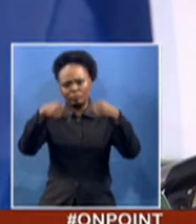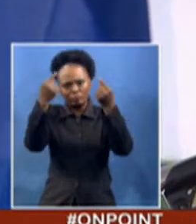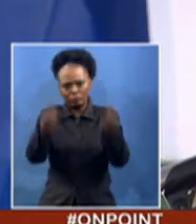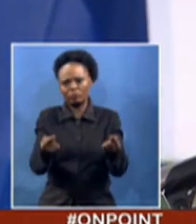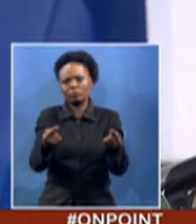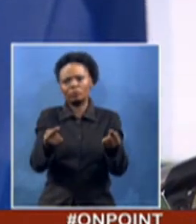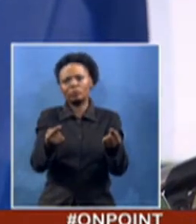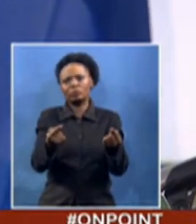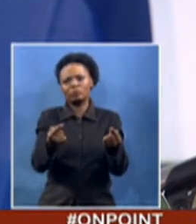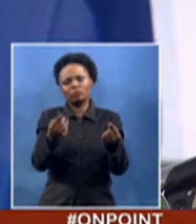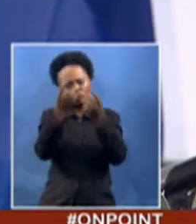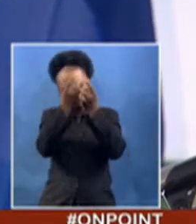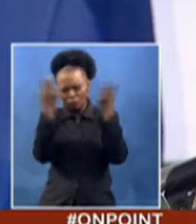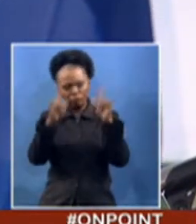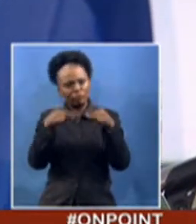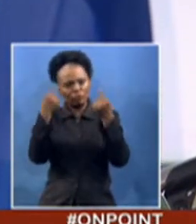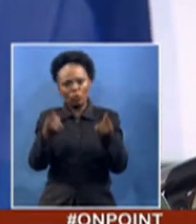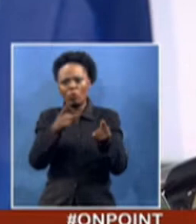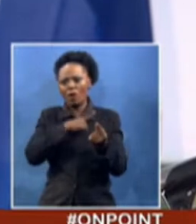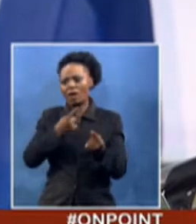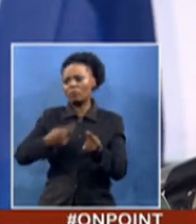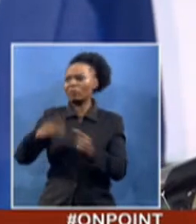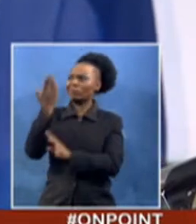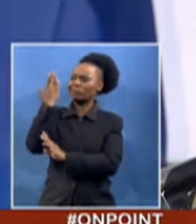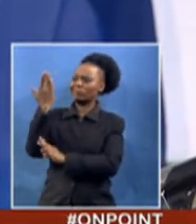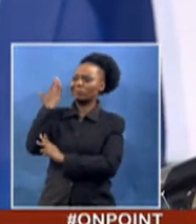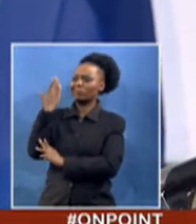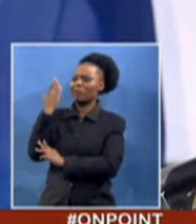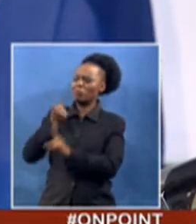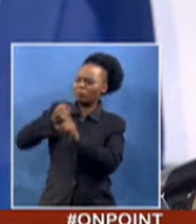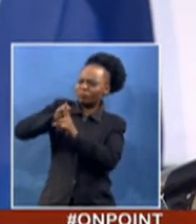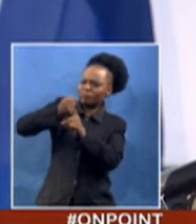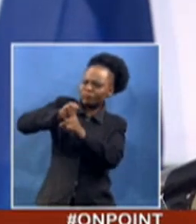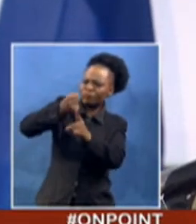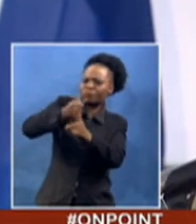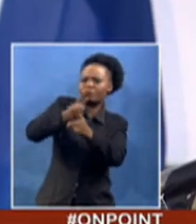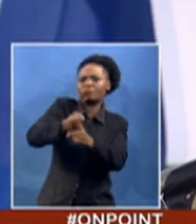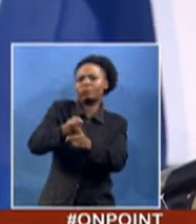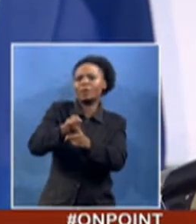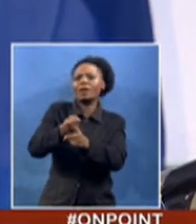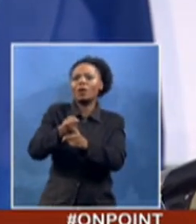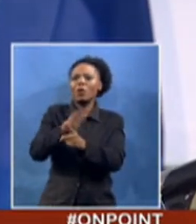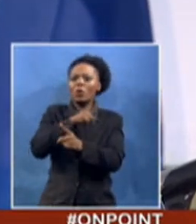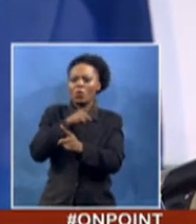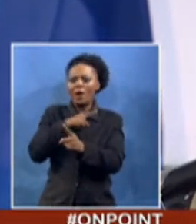forebears fought for. Our forebears envisaged a South Africa